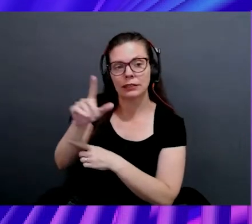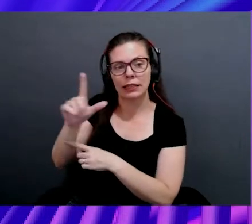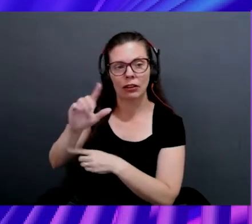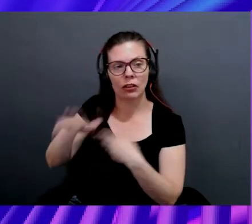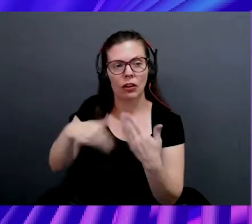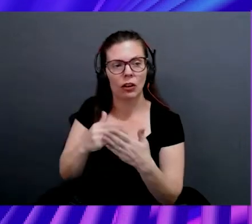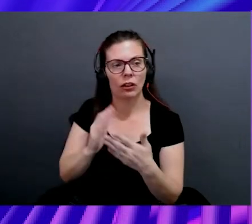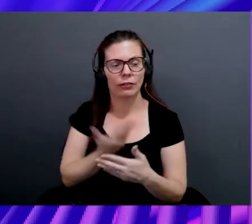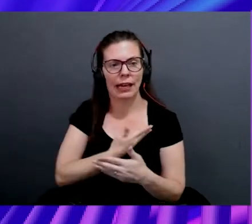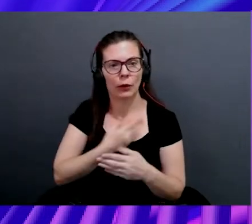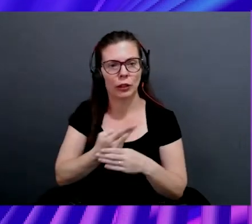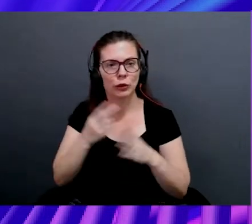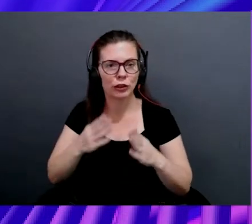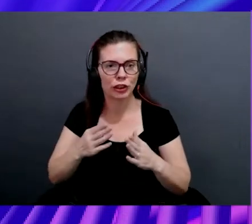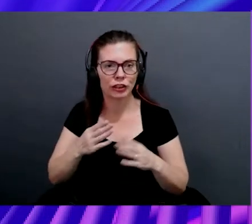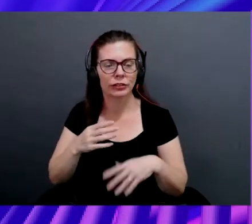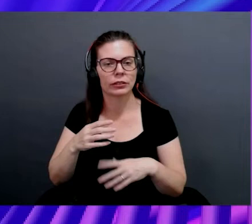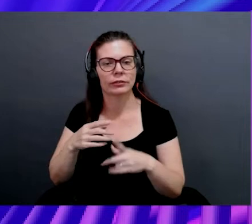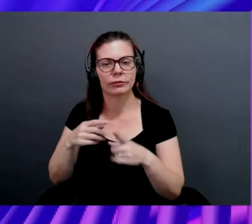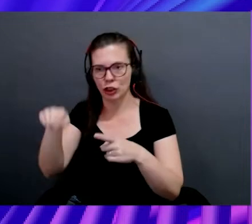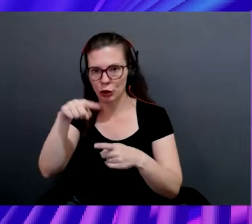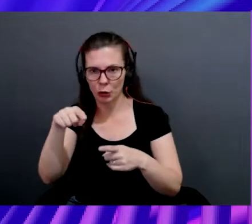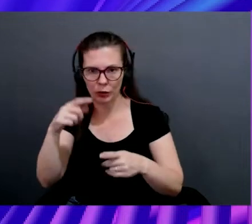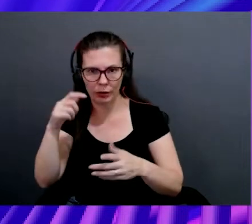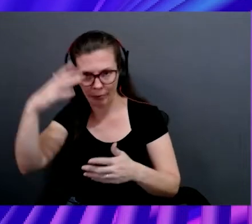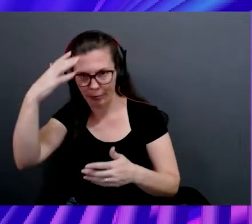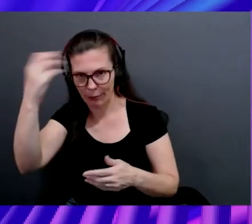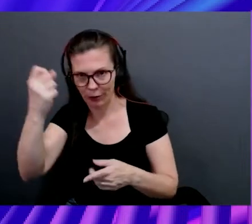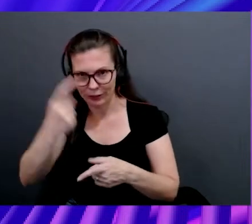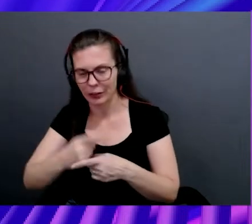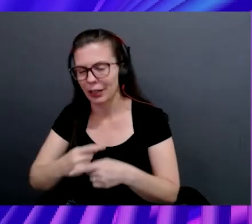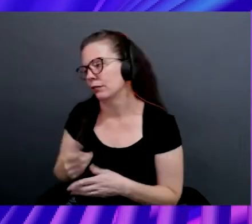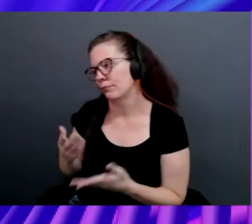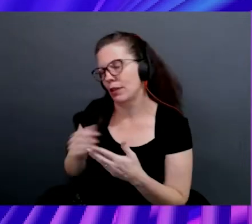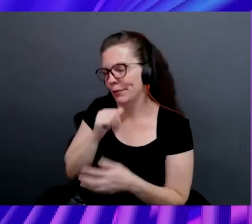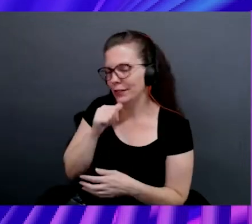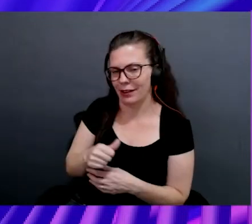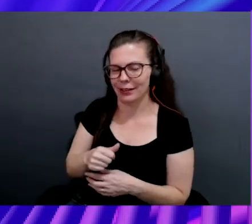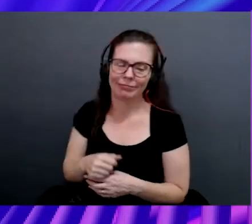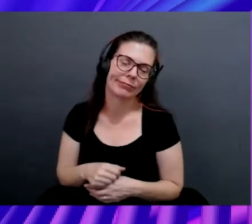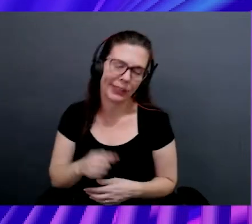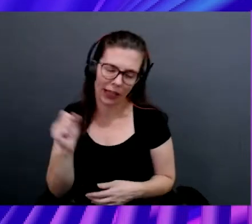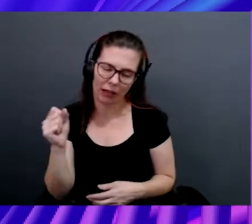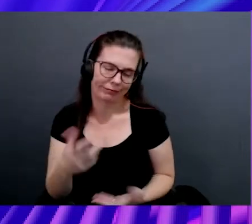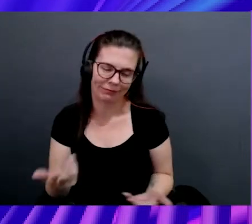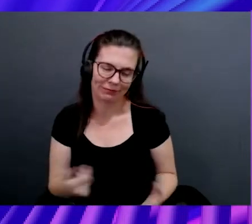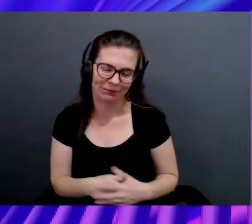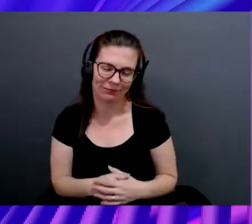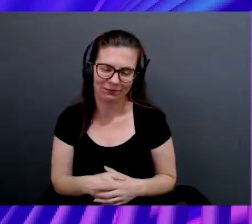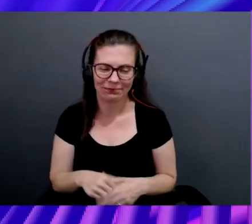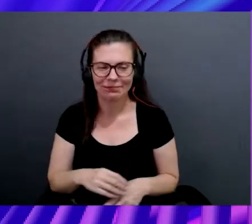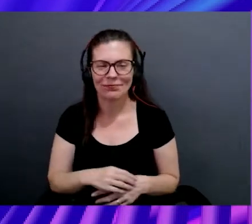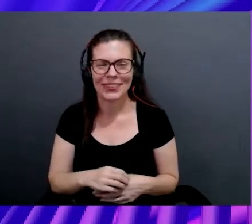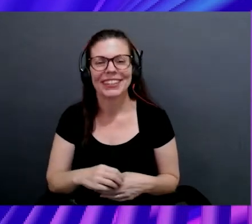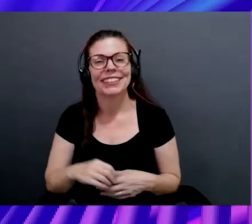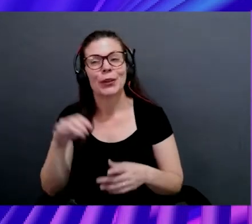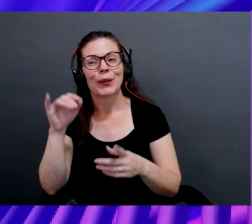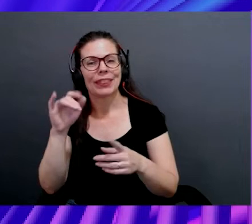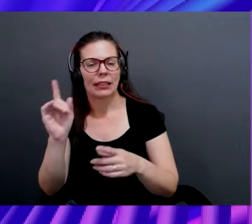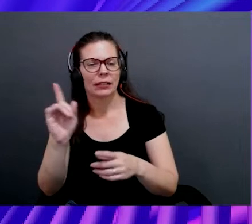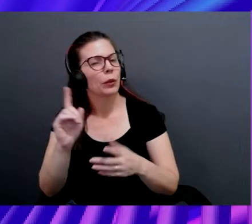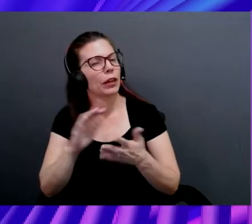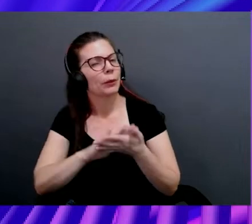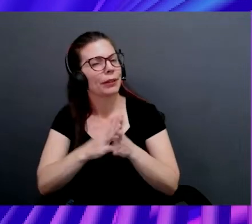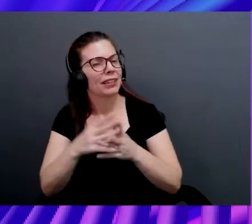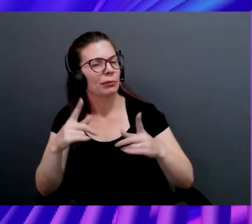all of our viewers have memorized, right? Probably not. Yeah. Right. So this is where it gets a little difficult,